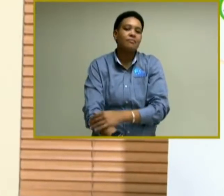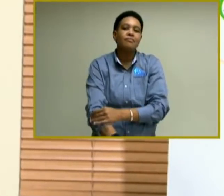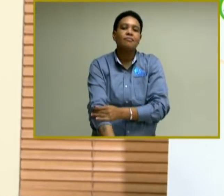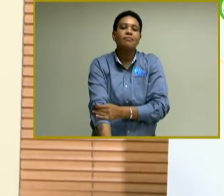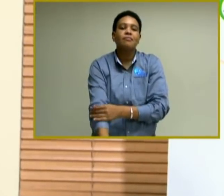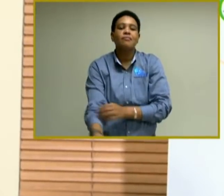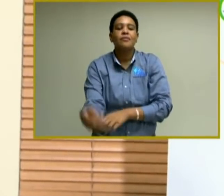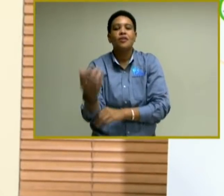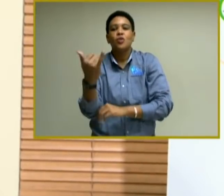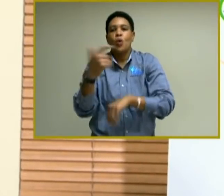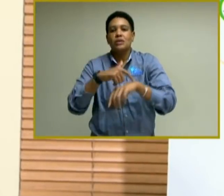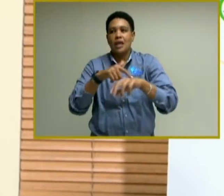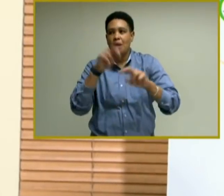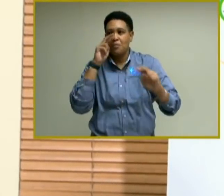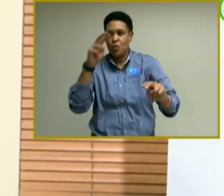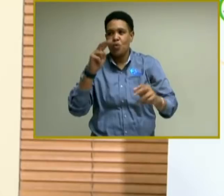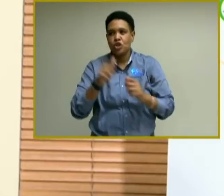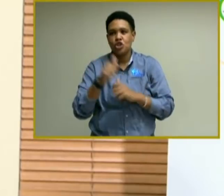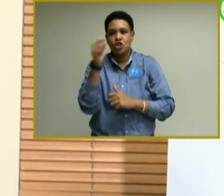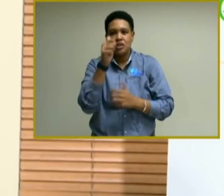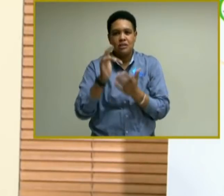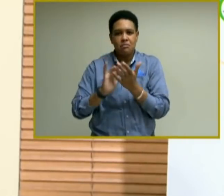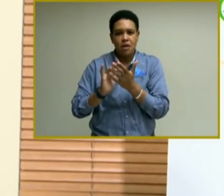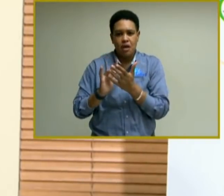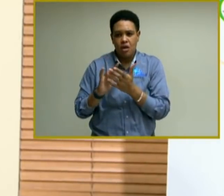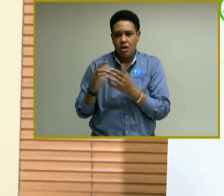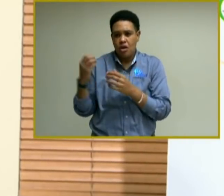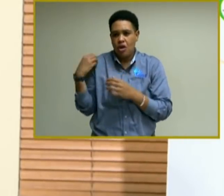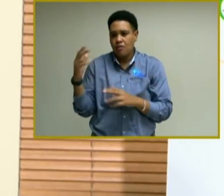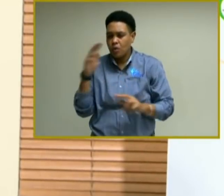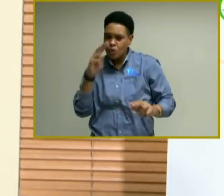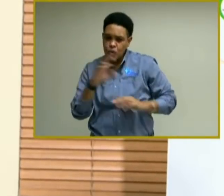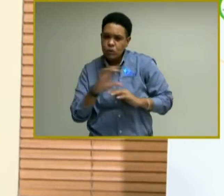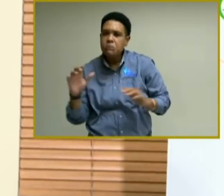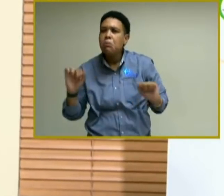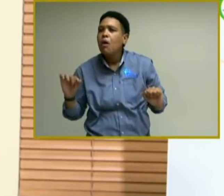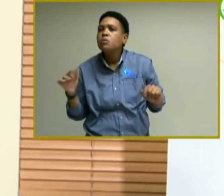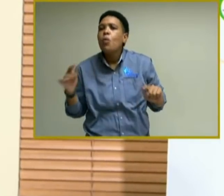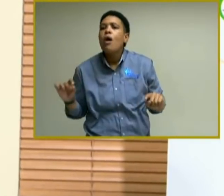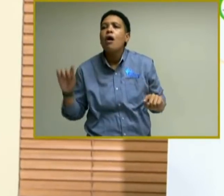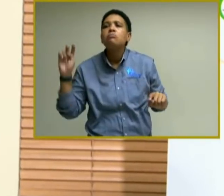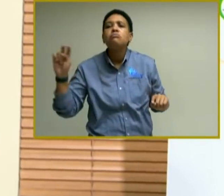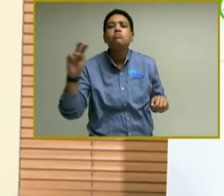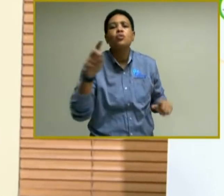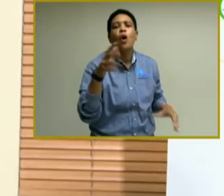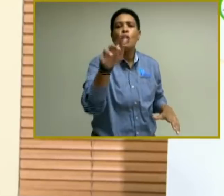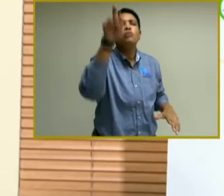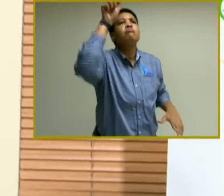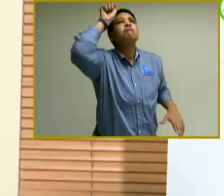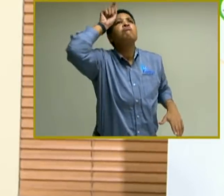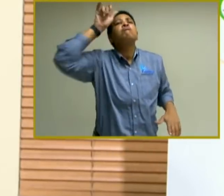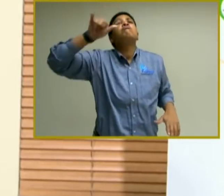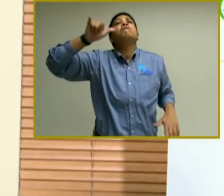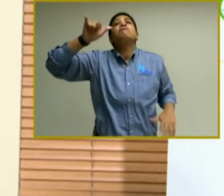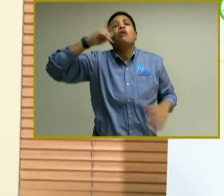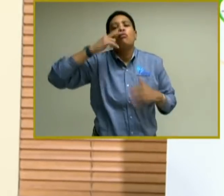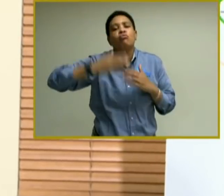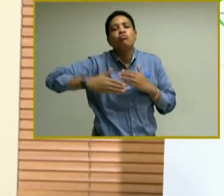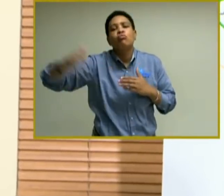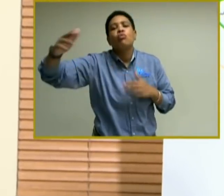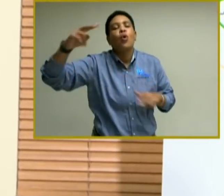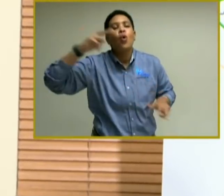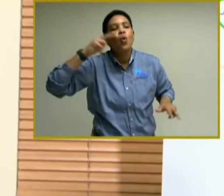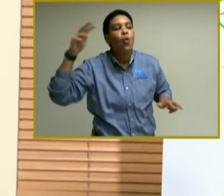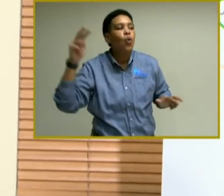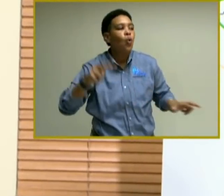possible scenarios so that we can, at least in the first instance, facilitate understanding and from there on look